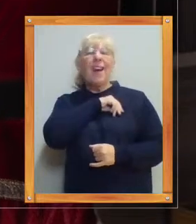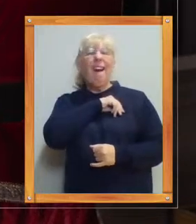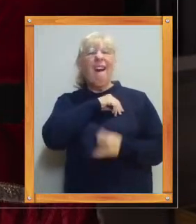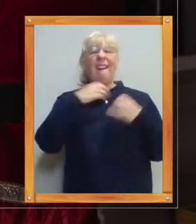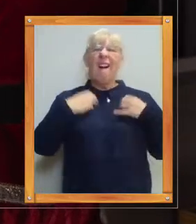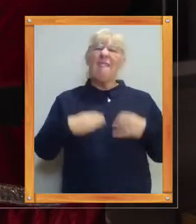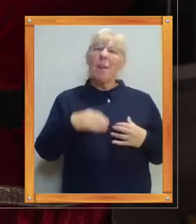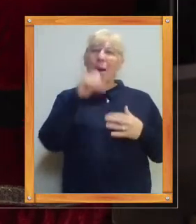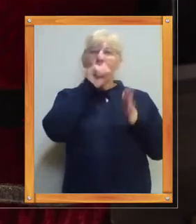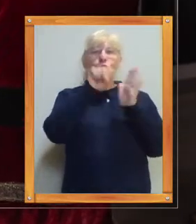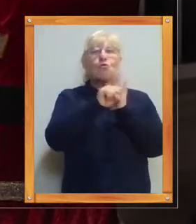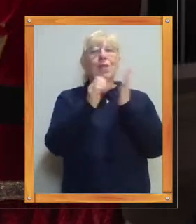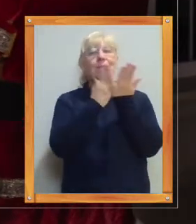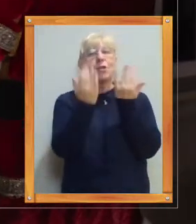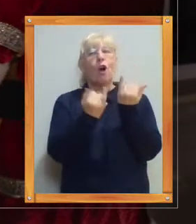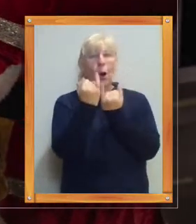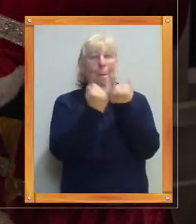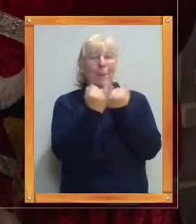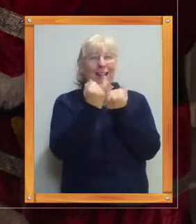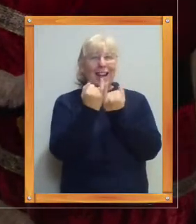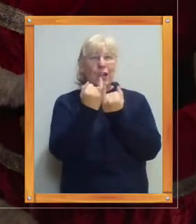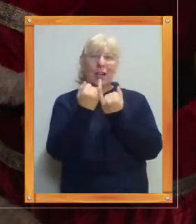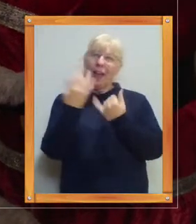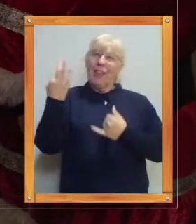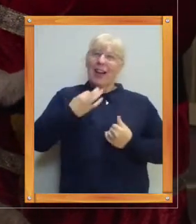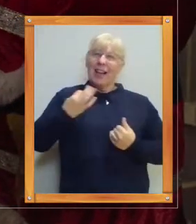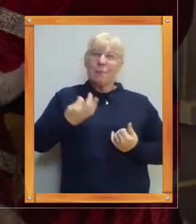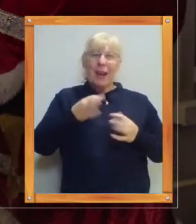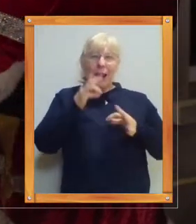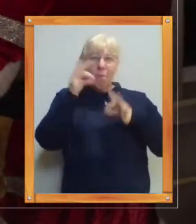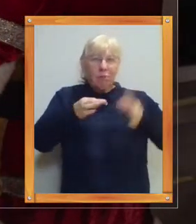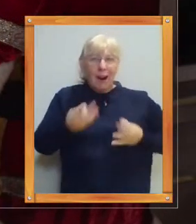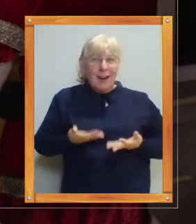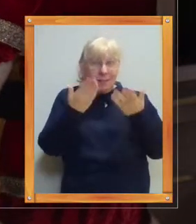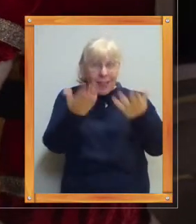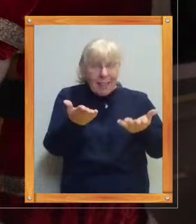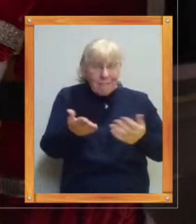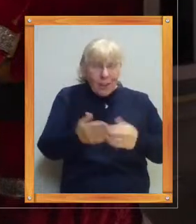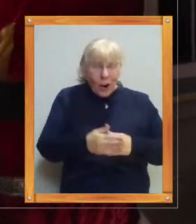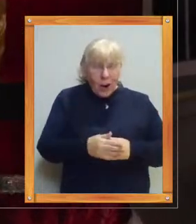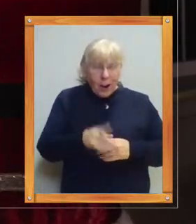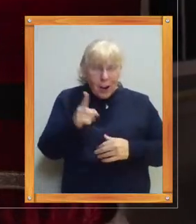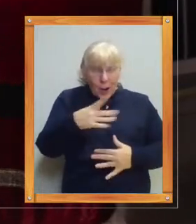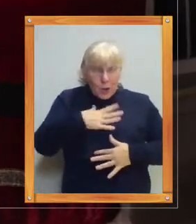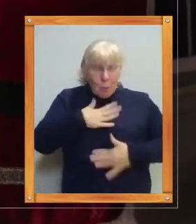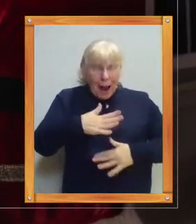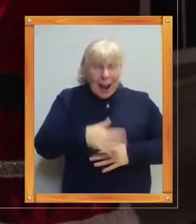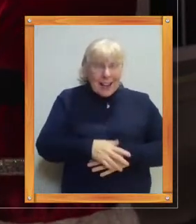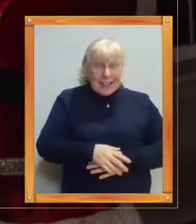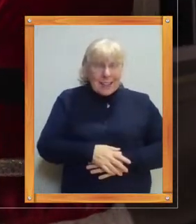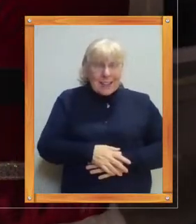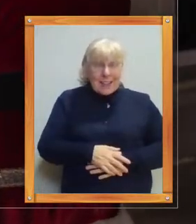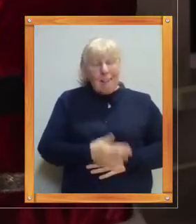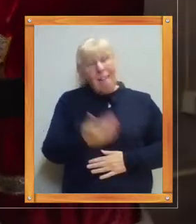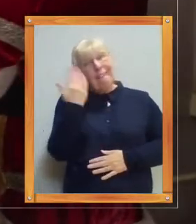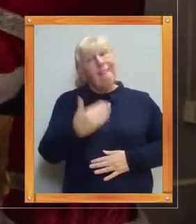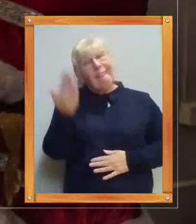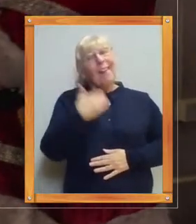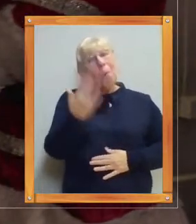been sent to deliver you some prizes. Isn't that a great surprise? Come on outside, everyone!